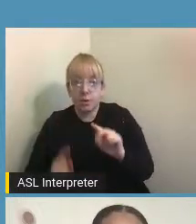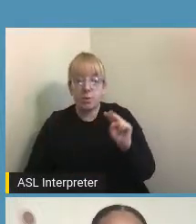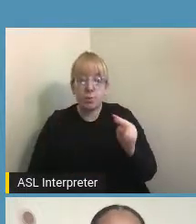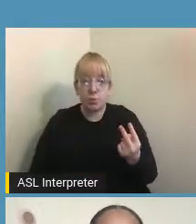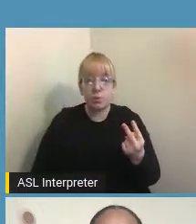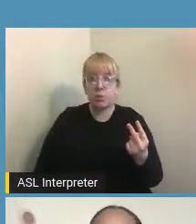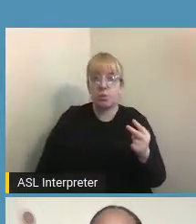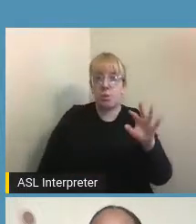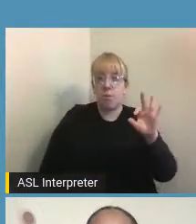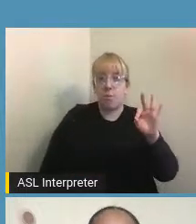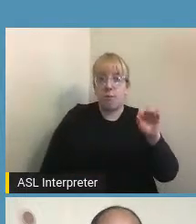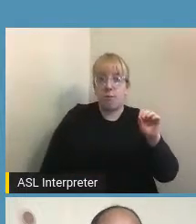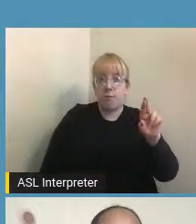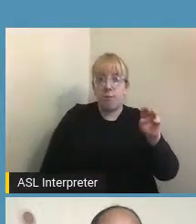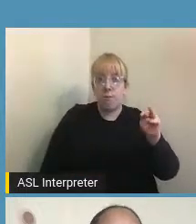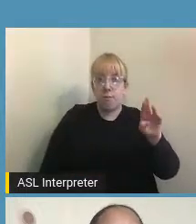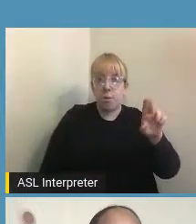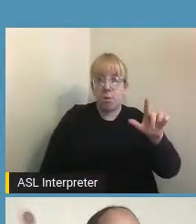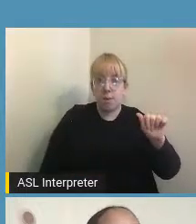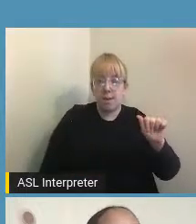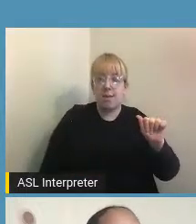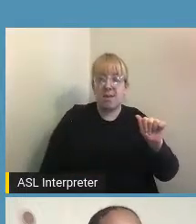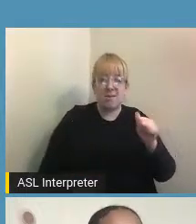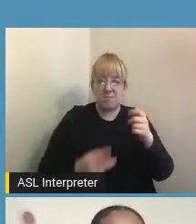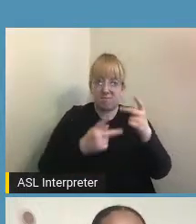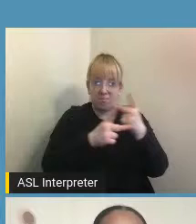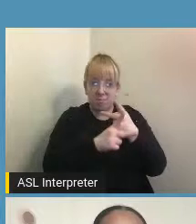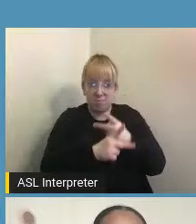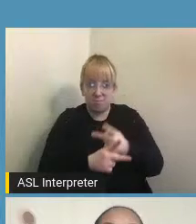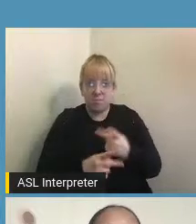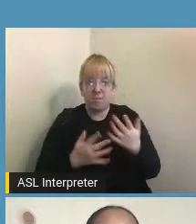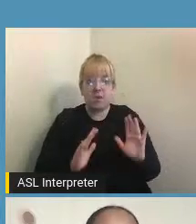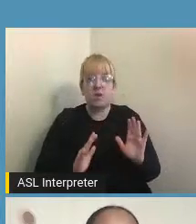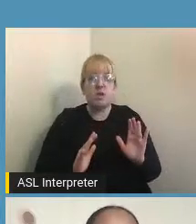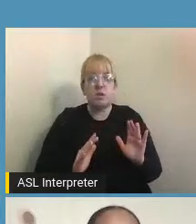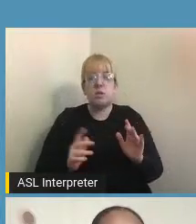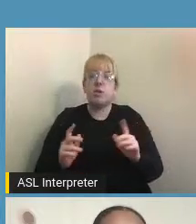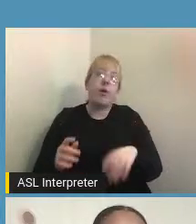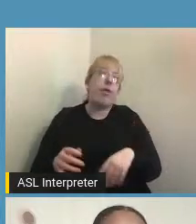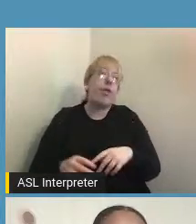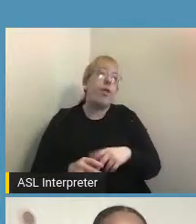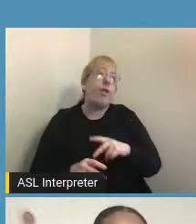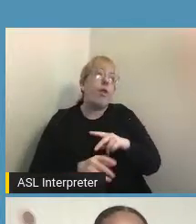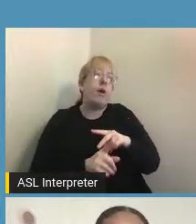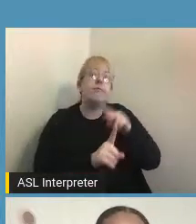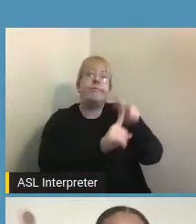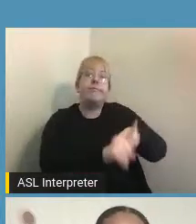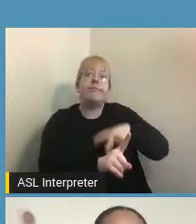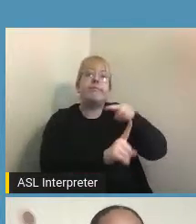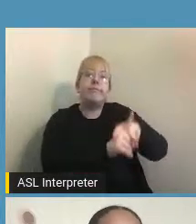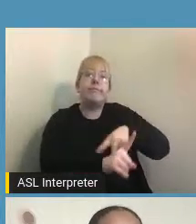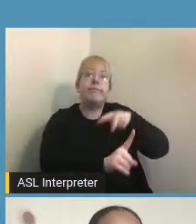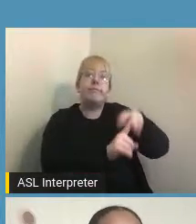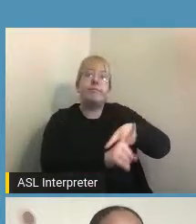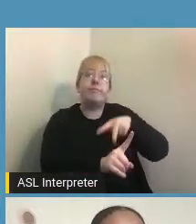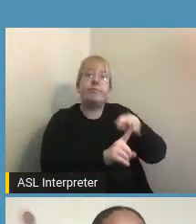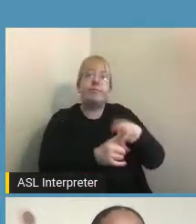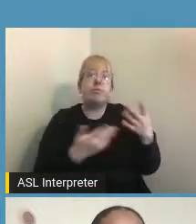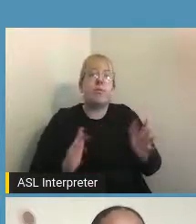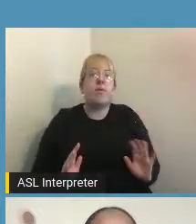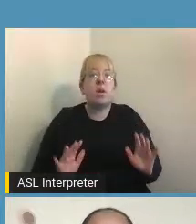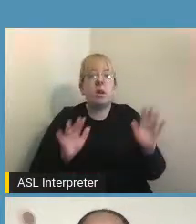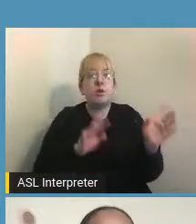figured out. You can, it's not necessarily plug and chug, but it is definitely something that requires